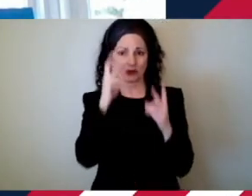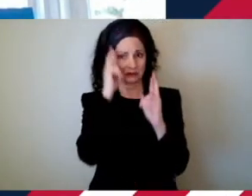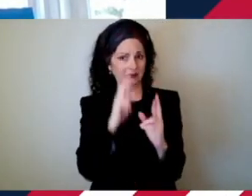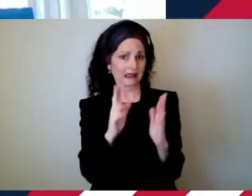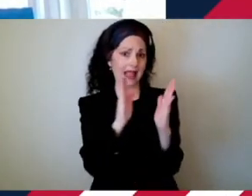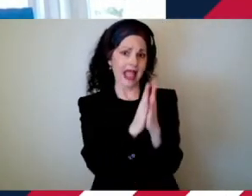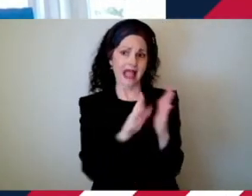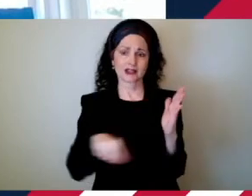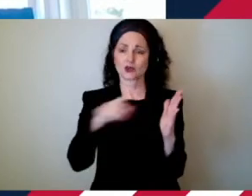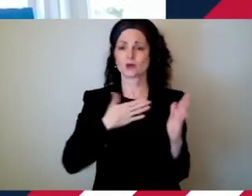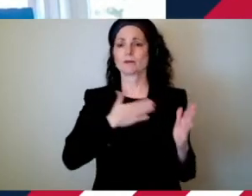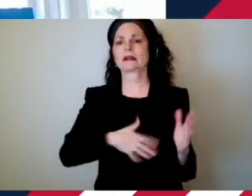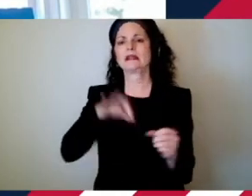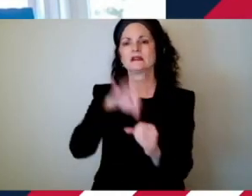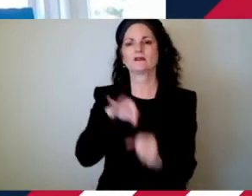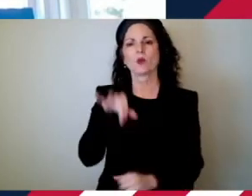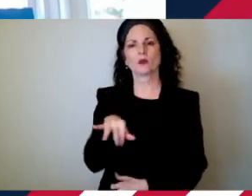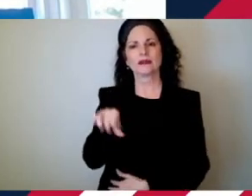vote yes.